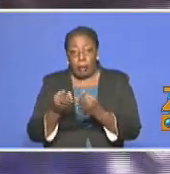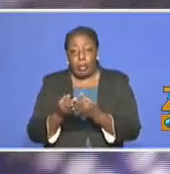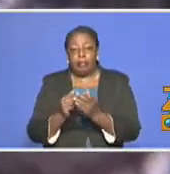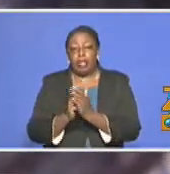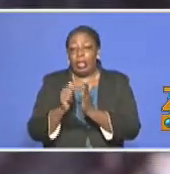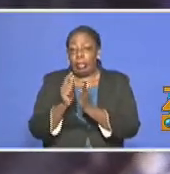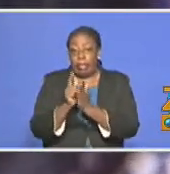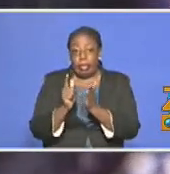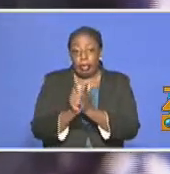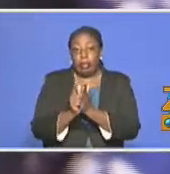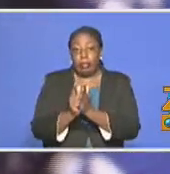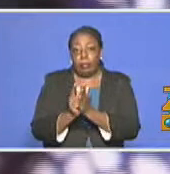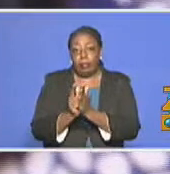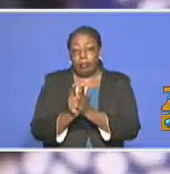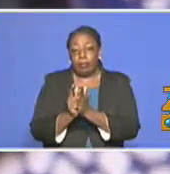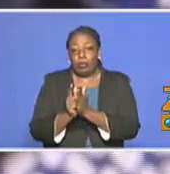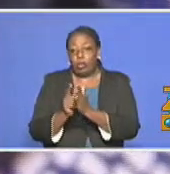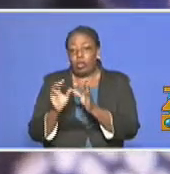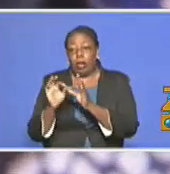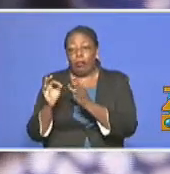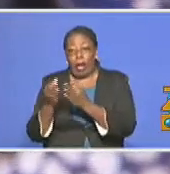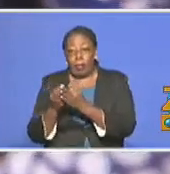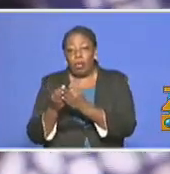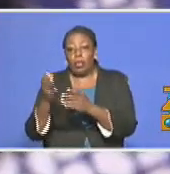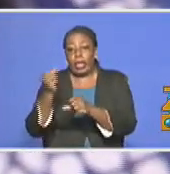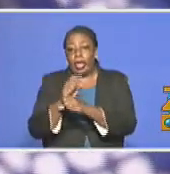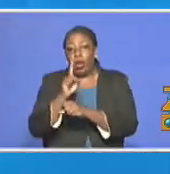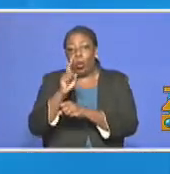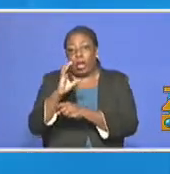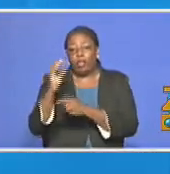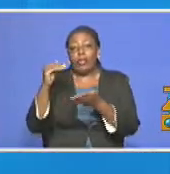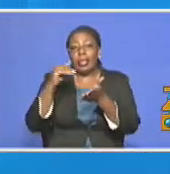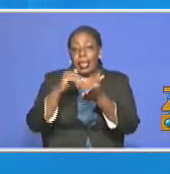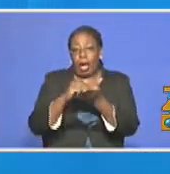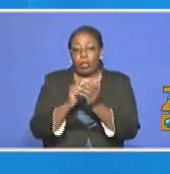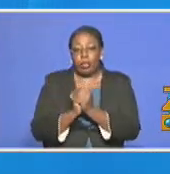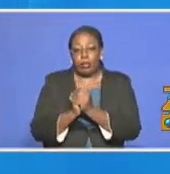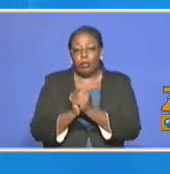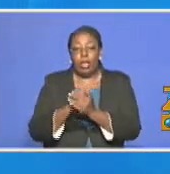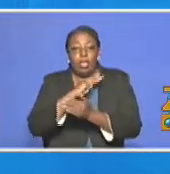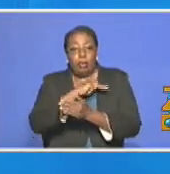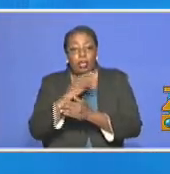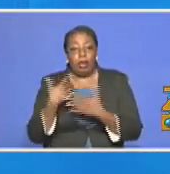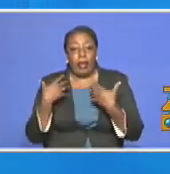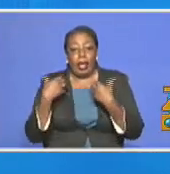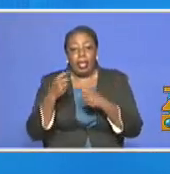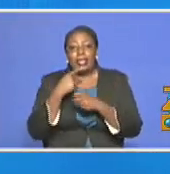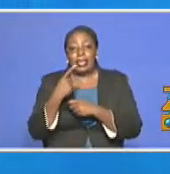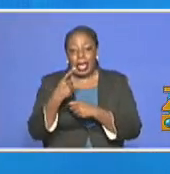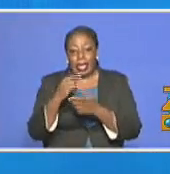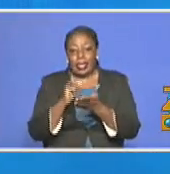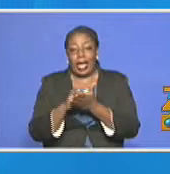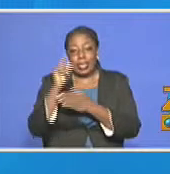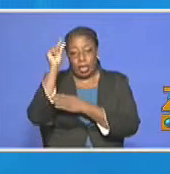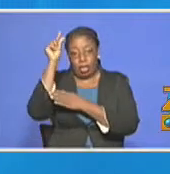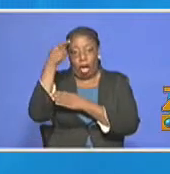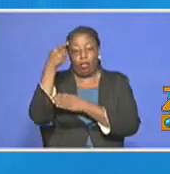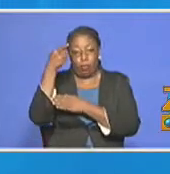legal heir to their estates will receive the $100,000. The Minister of Health says government also intends to dole out